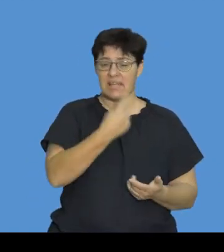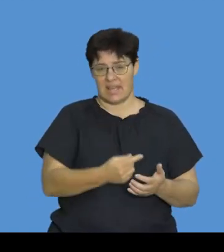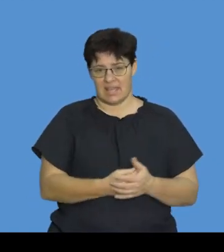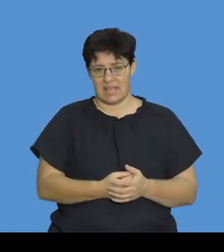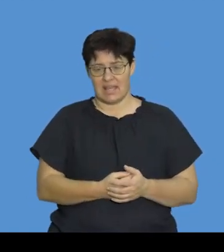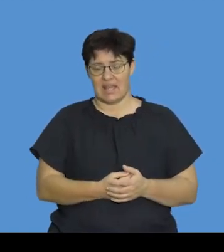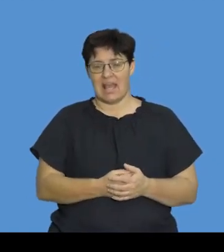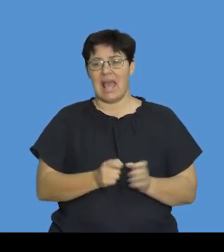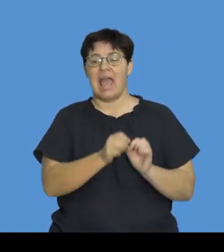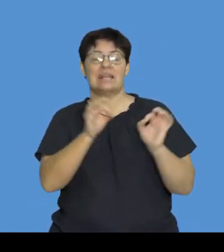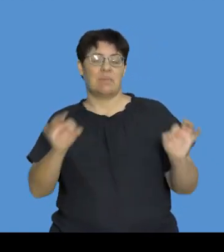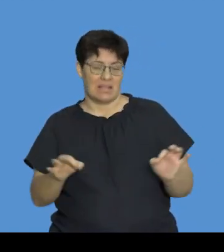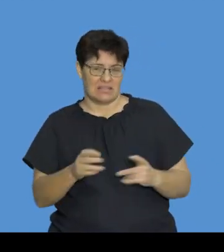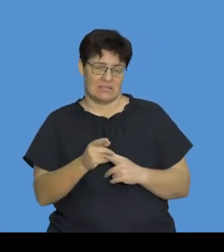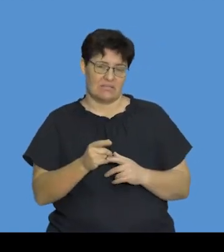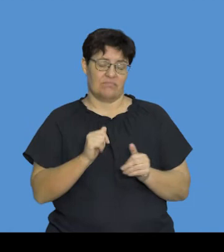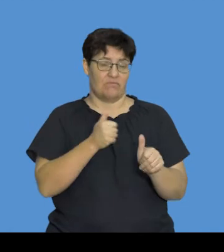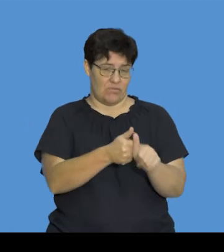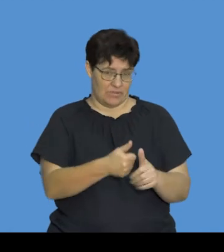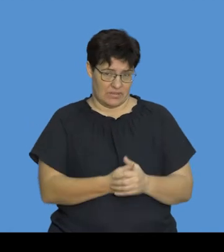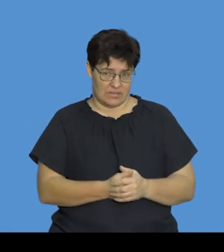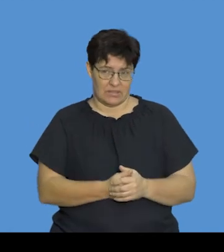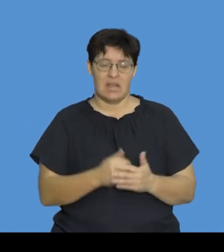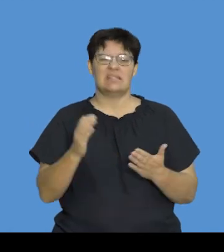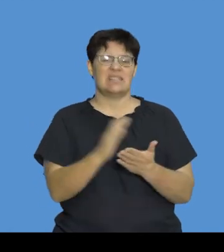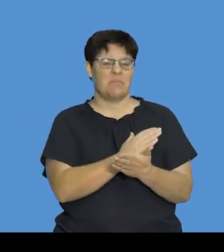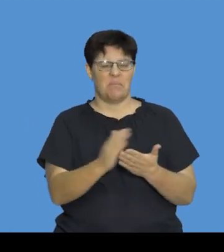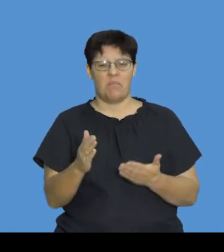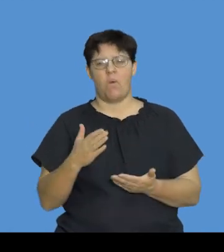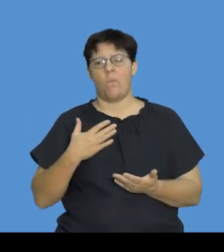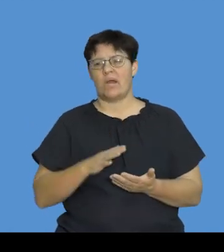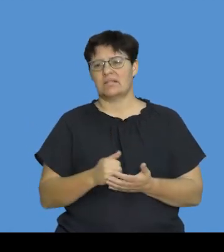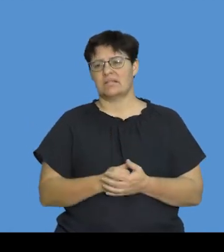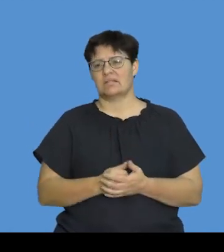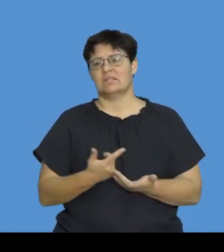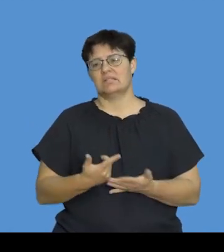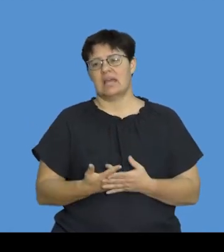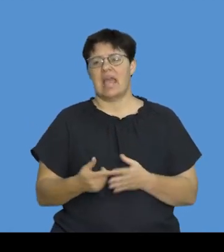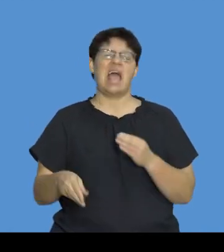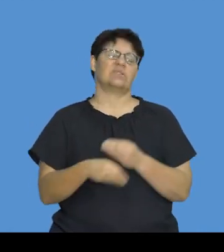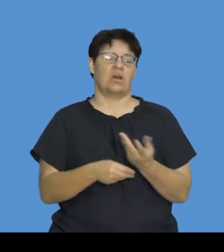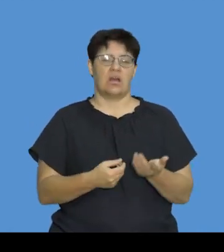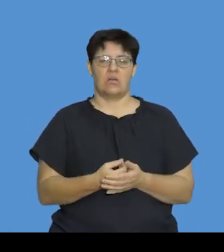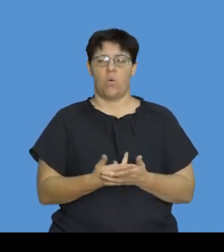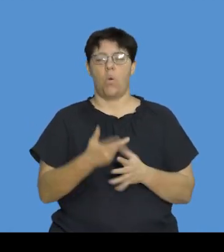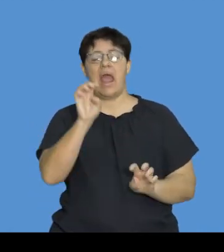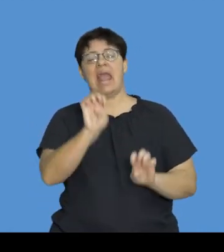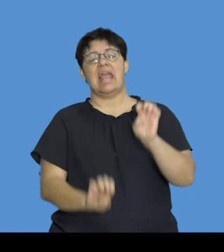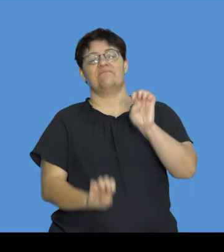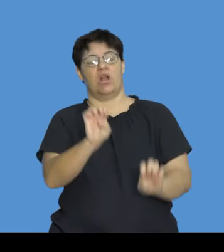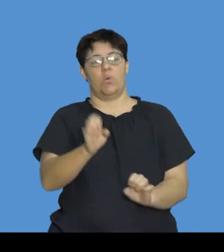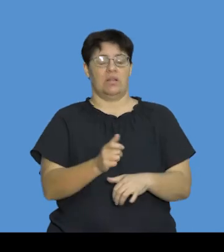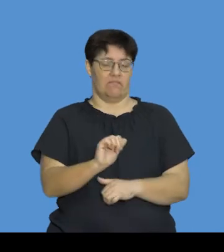as expand the following terms. Sometimes when they're trying to be then extra, they can say evaluate